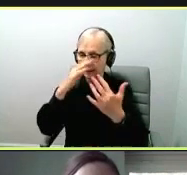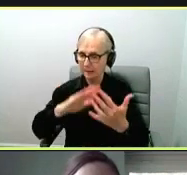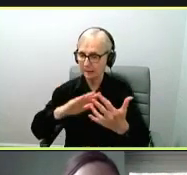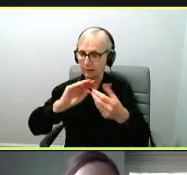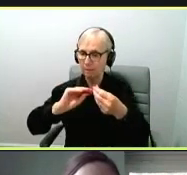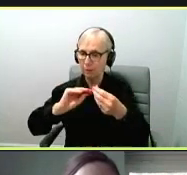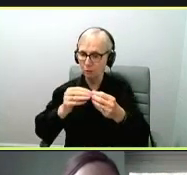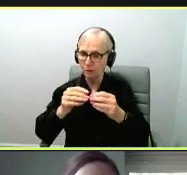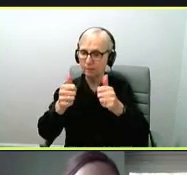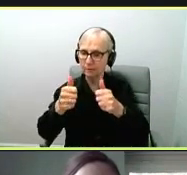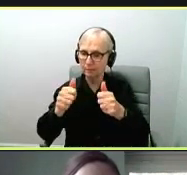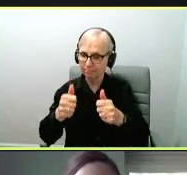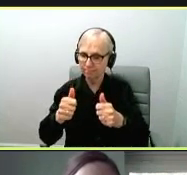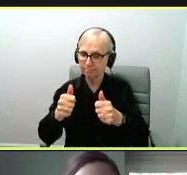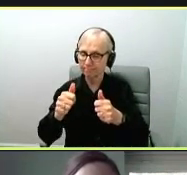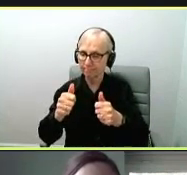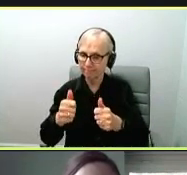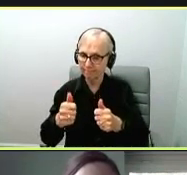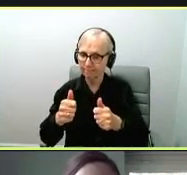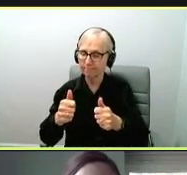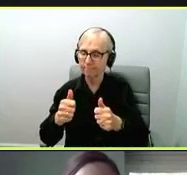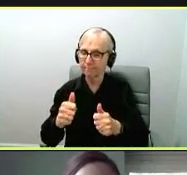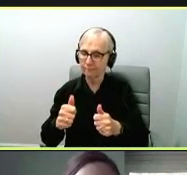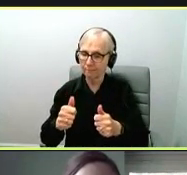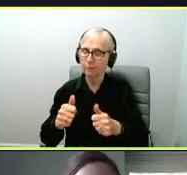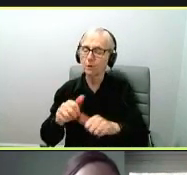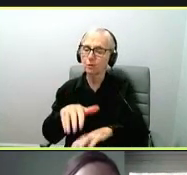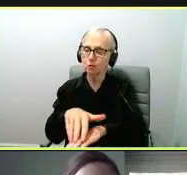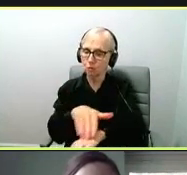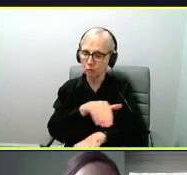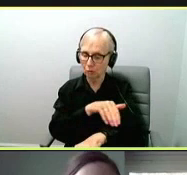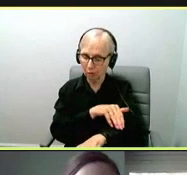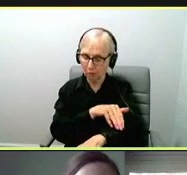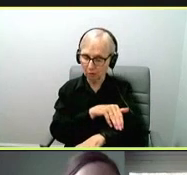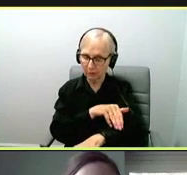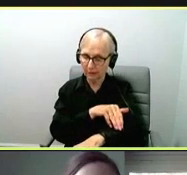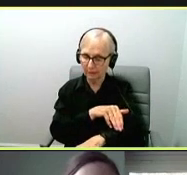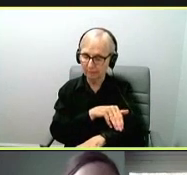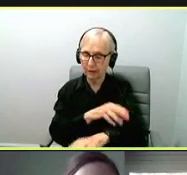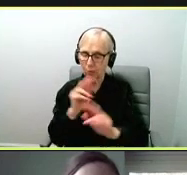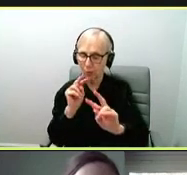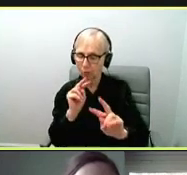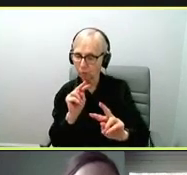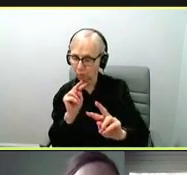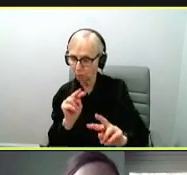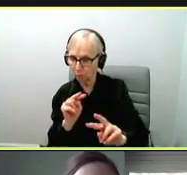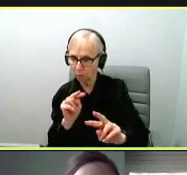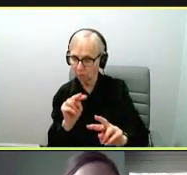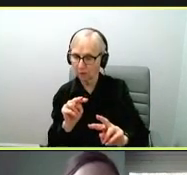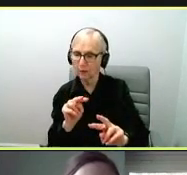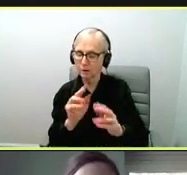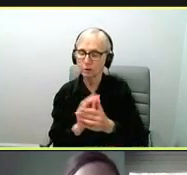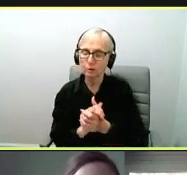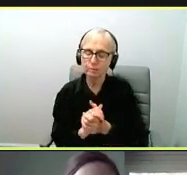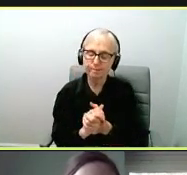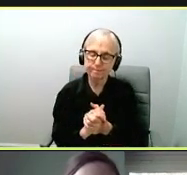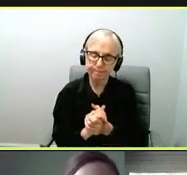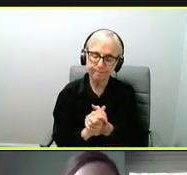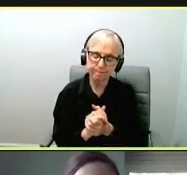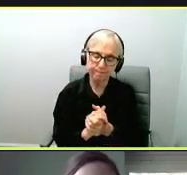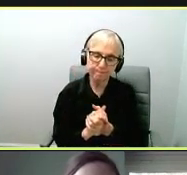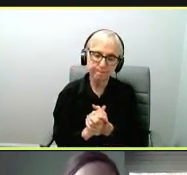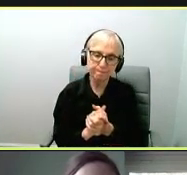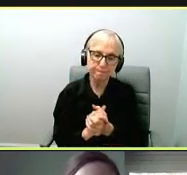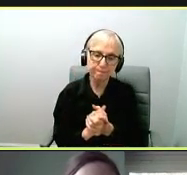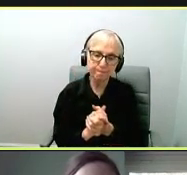come down a bit more slowly than case counts. And of course, we'll continue to monitor that as well as our other data sources. Next